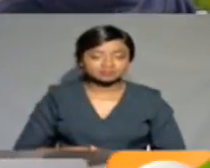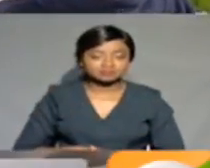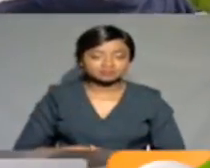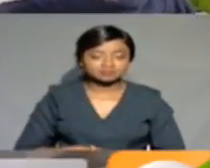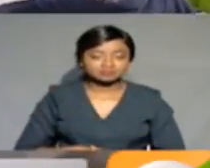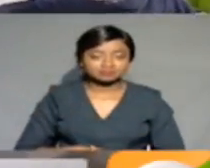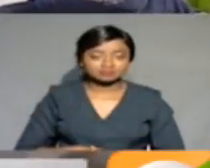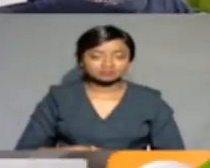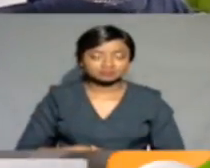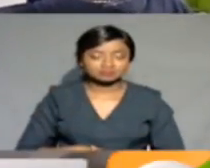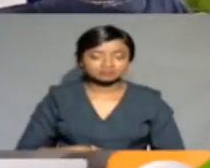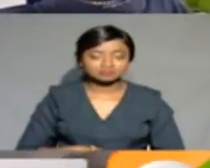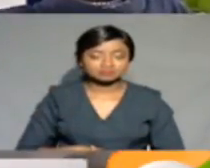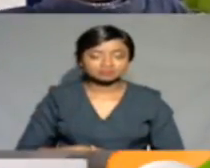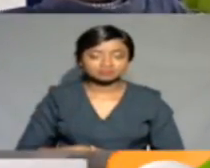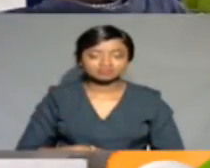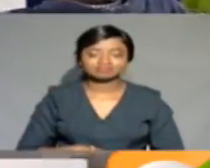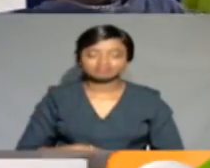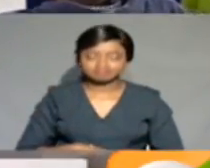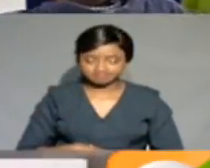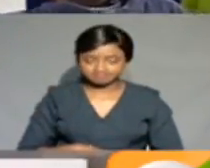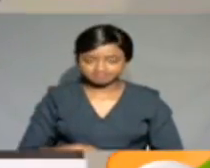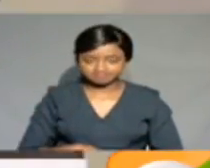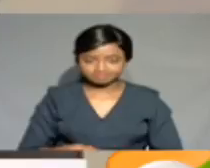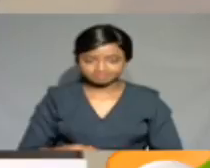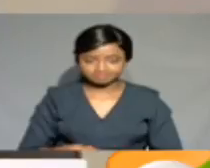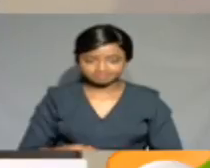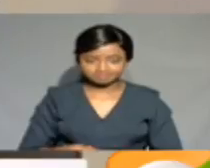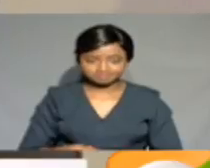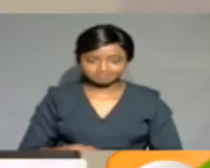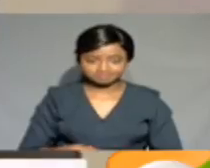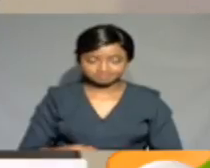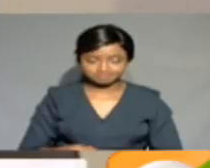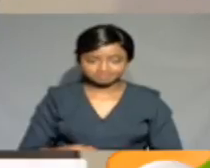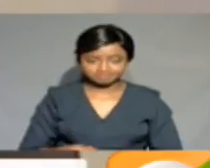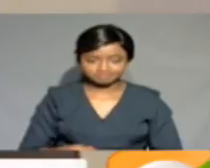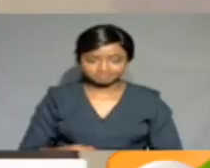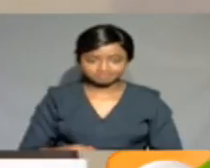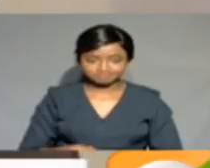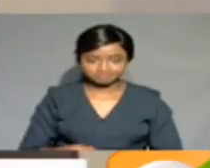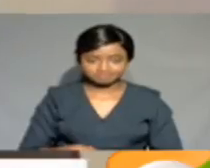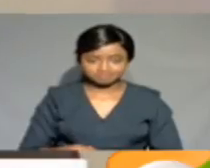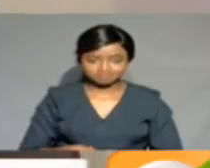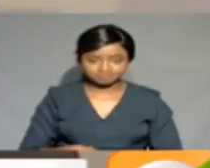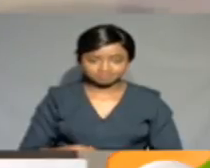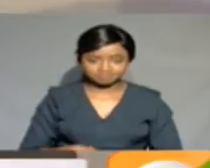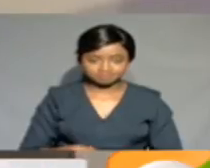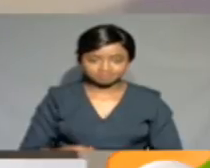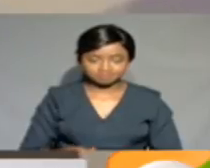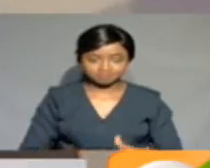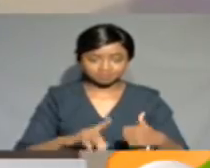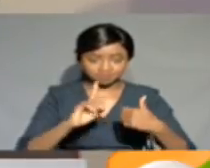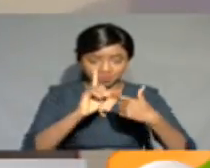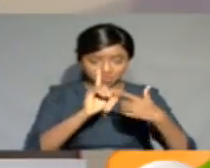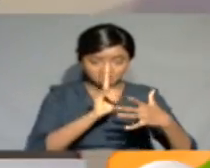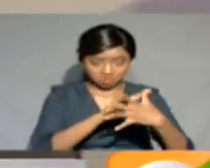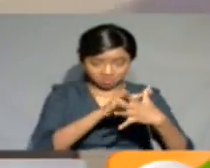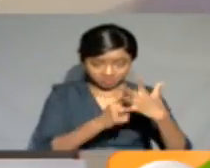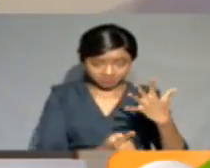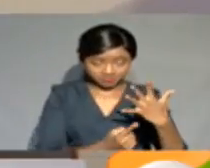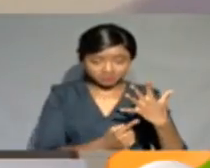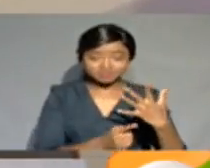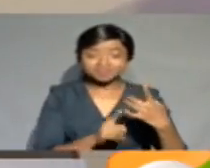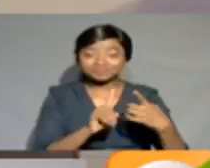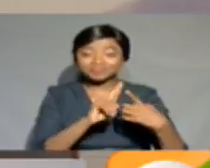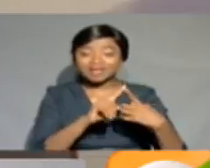it's rampant because of various reasons. Yeah. You know that healed people heal others, but